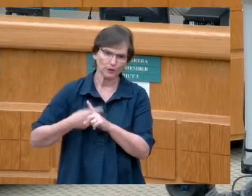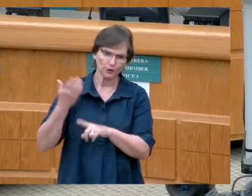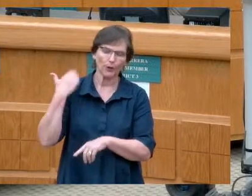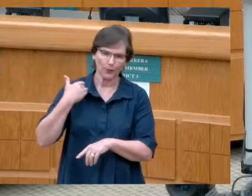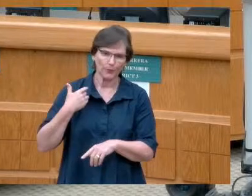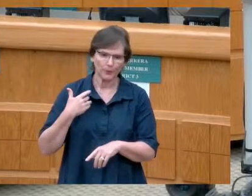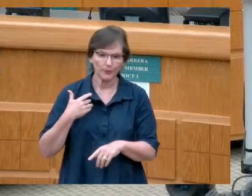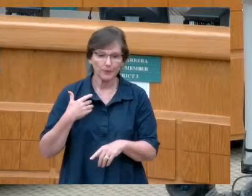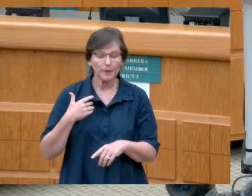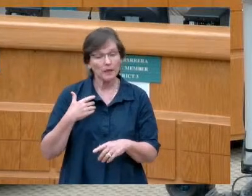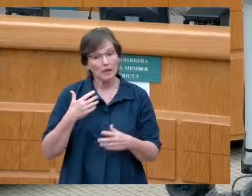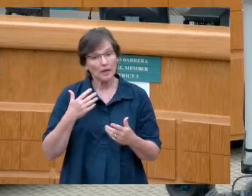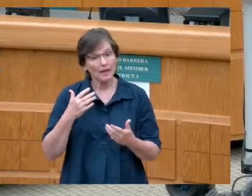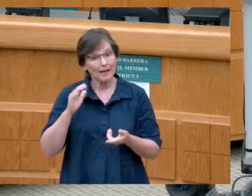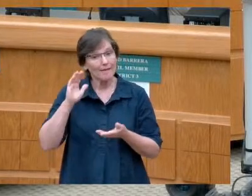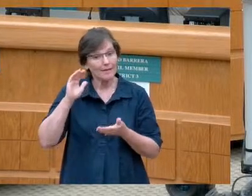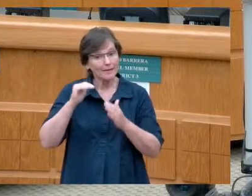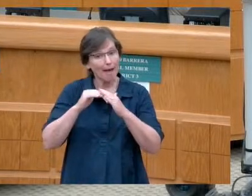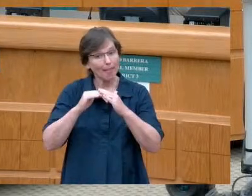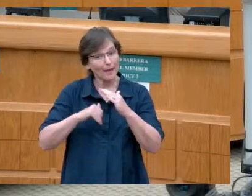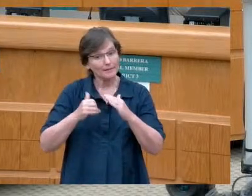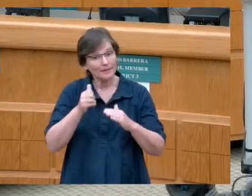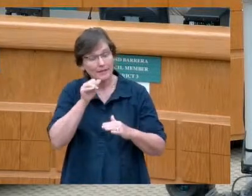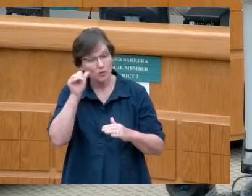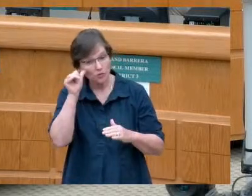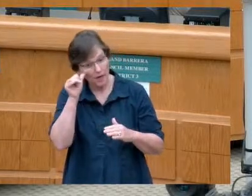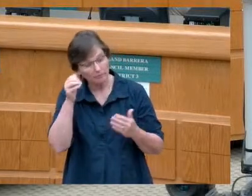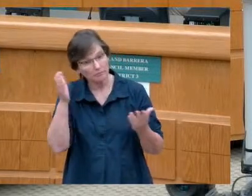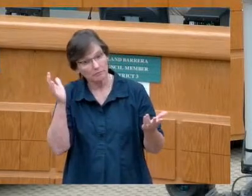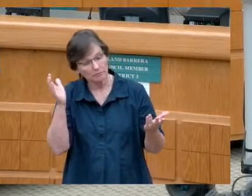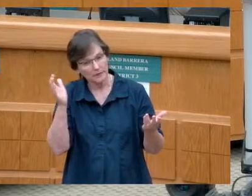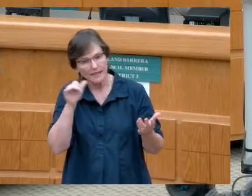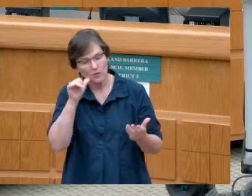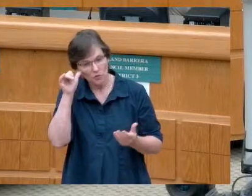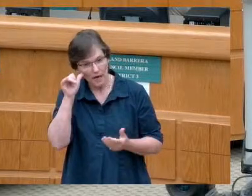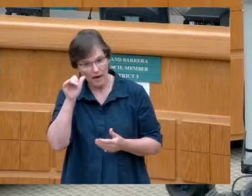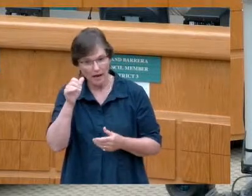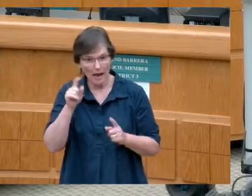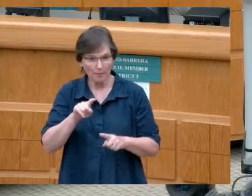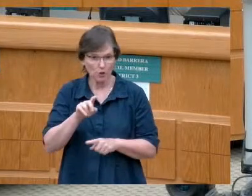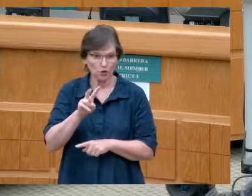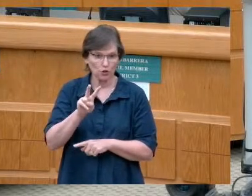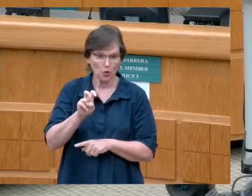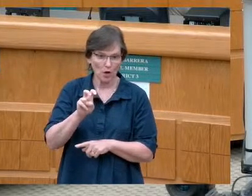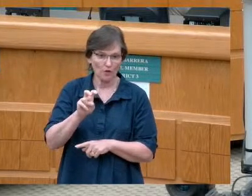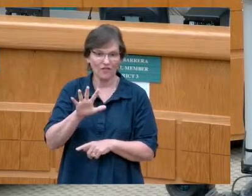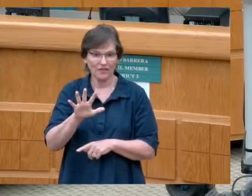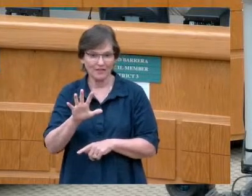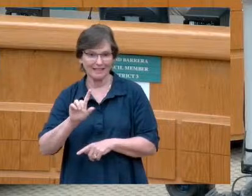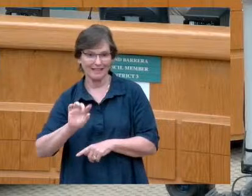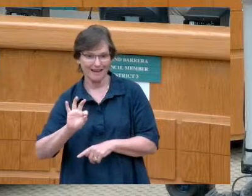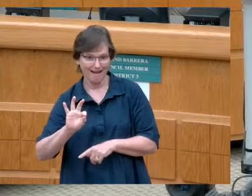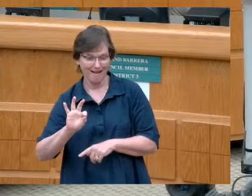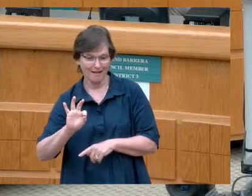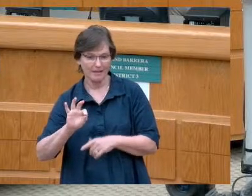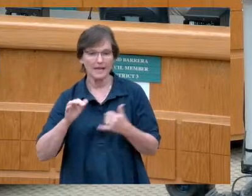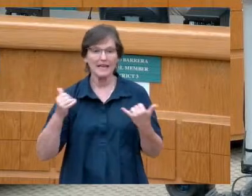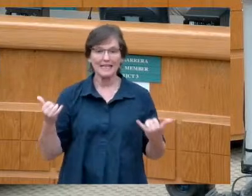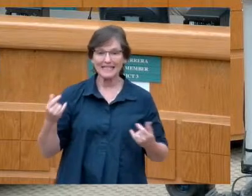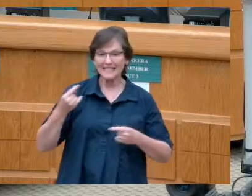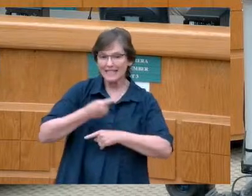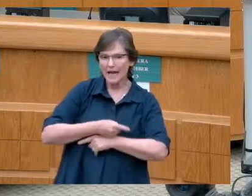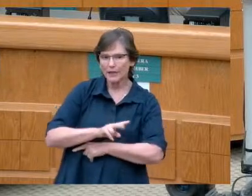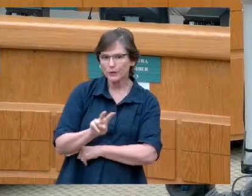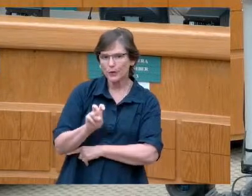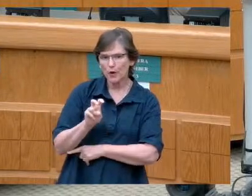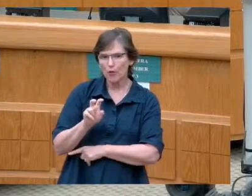than yesterday. Yesterday we had 259 new cases. And so today's 231 is 28